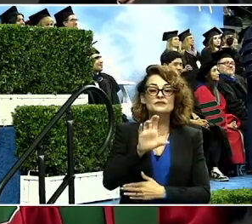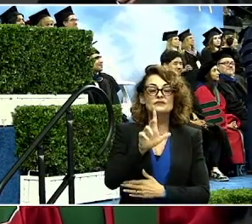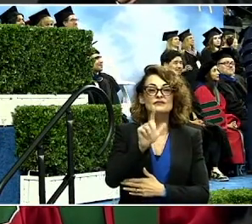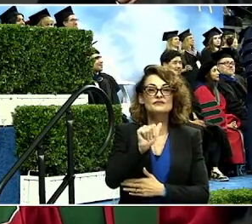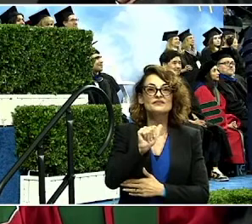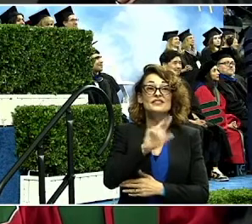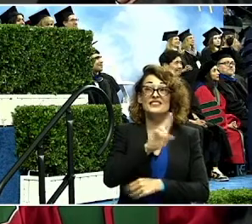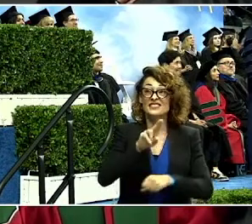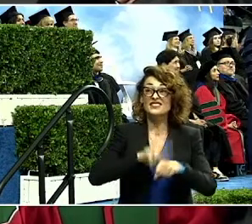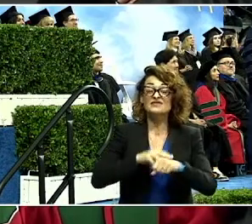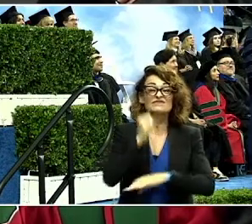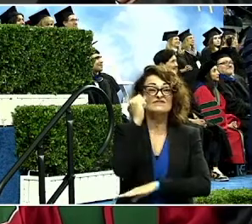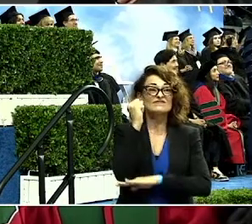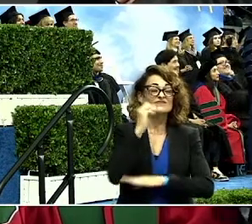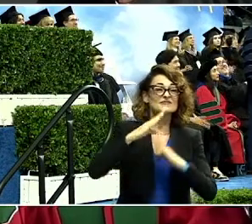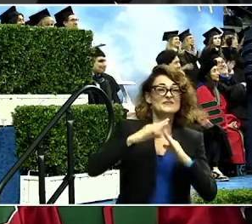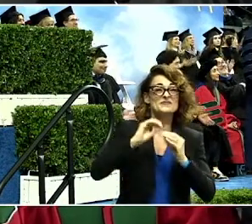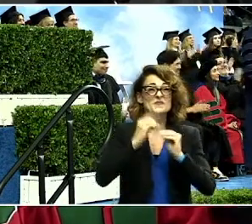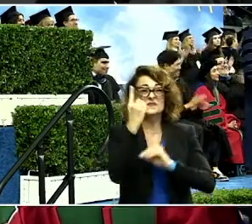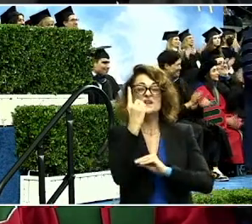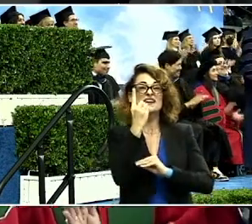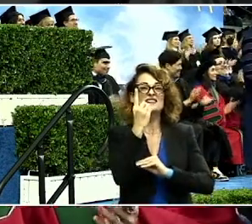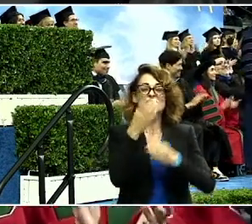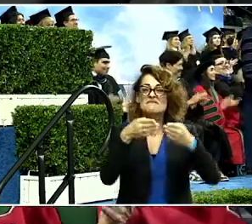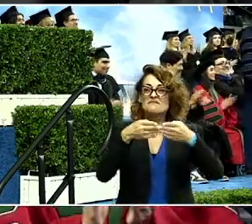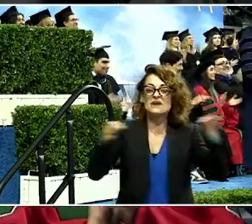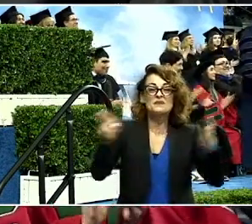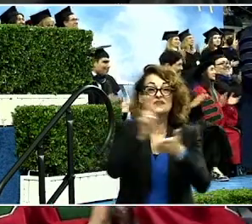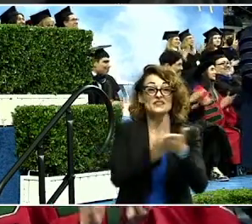number one public university.